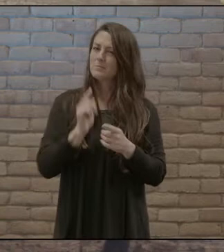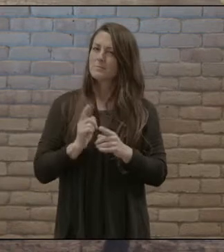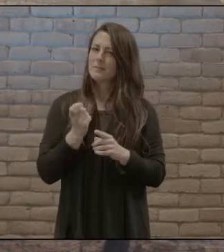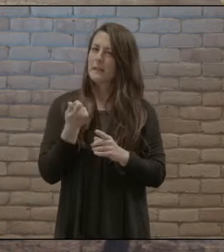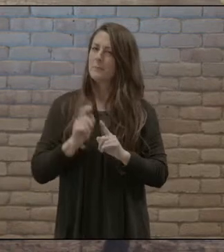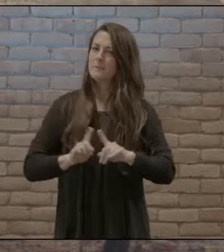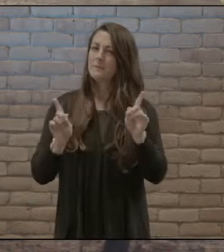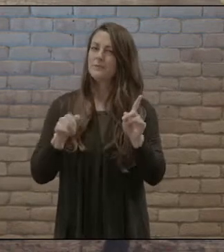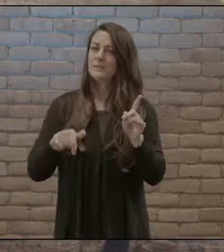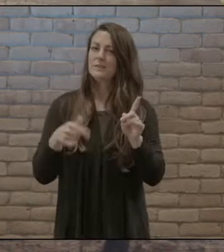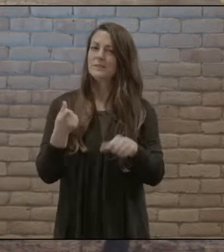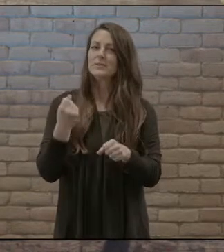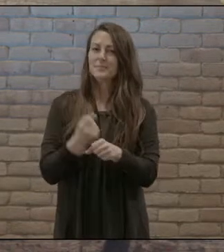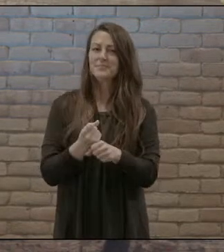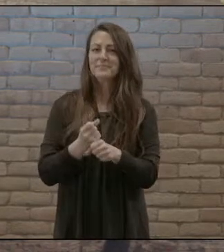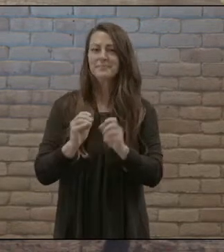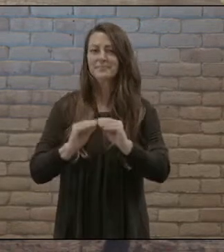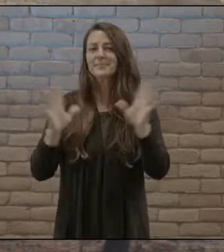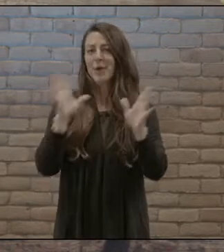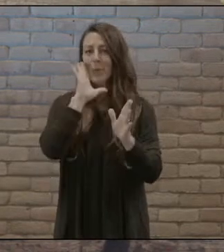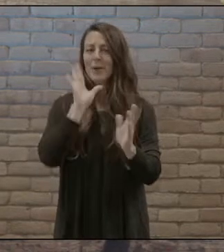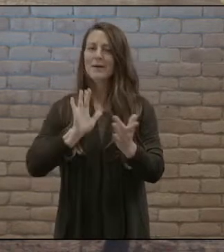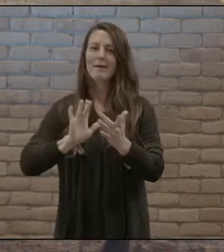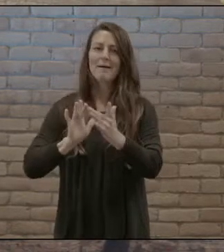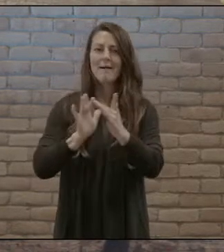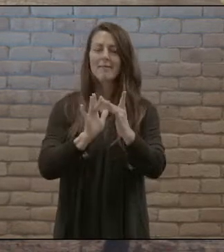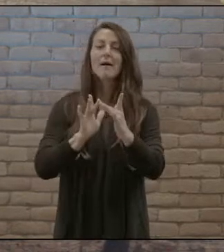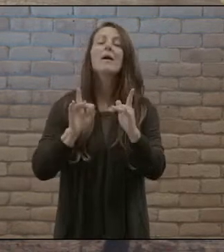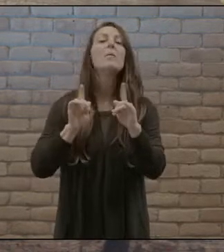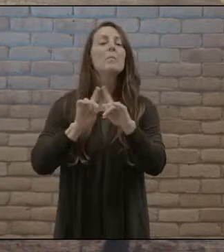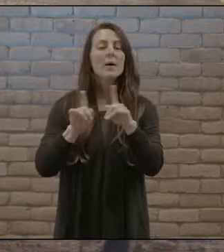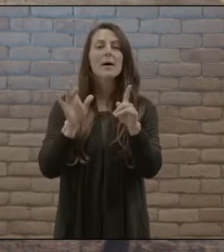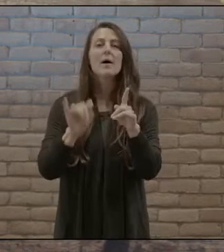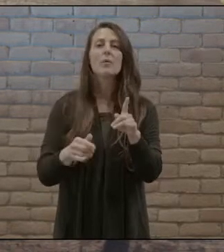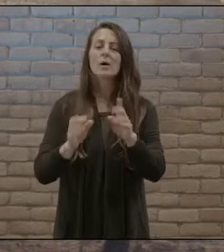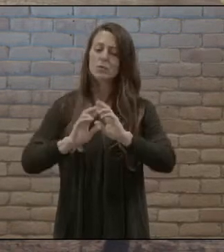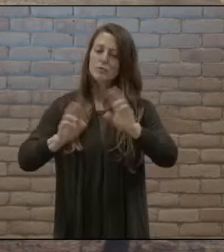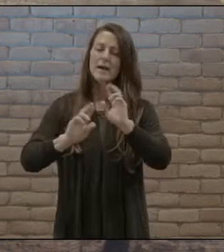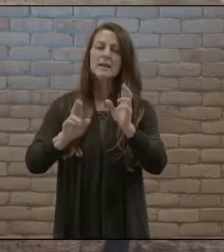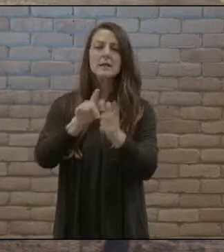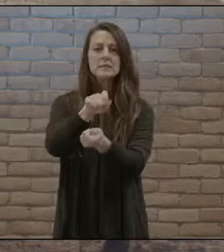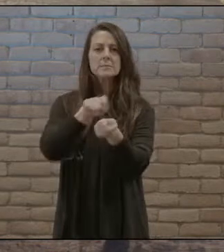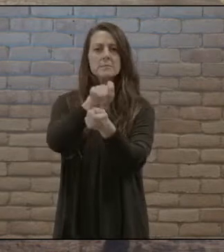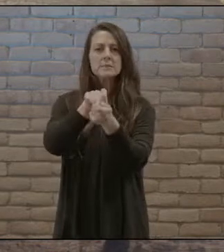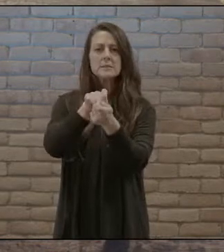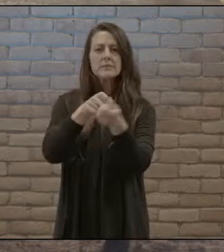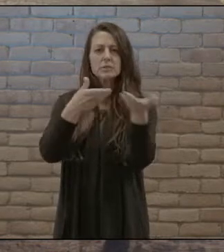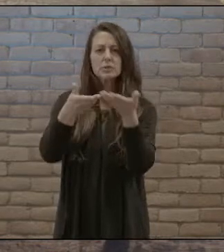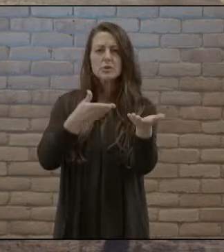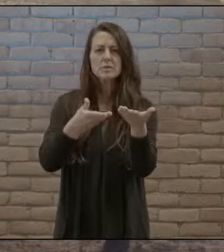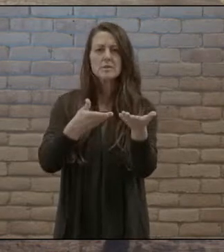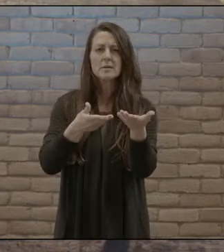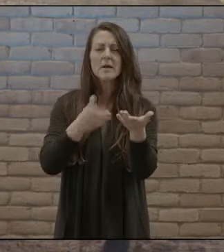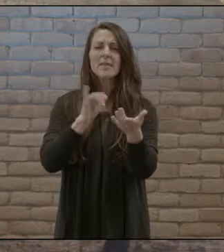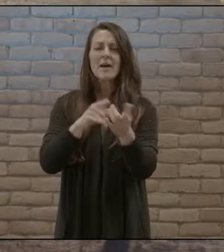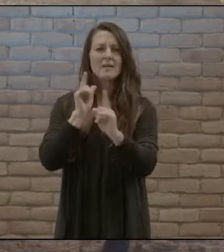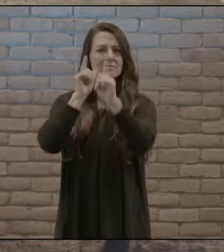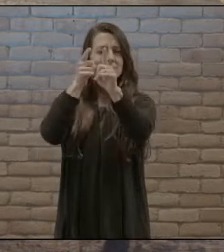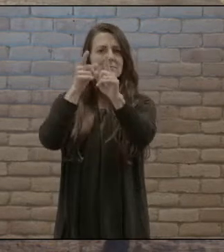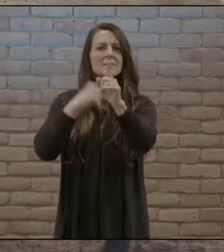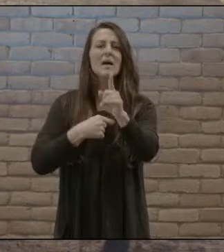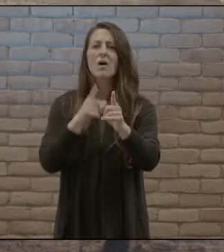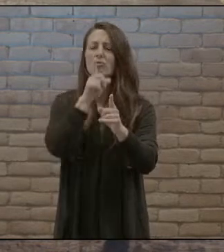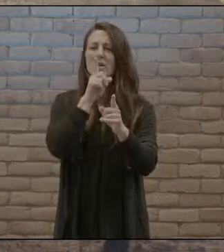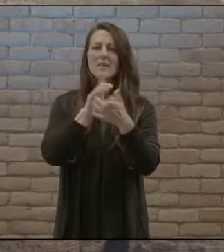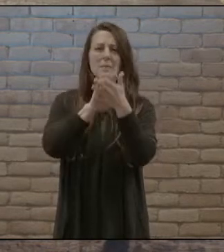Obviously, we're going to be online, but we're putting it together a specific service which talks about incomprehensible peace,